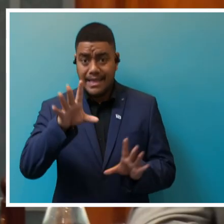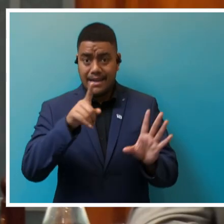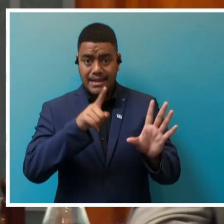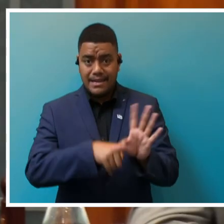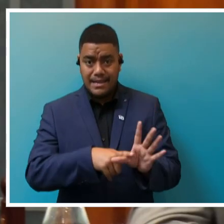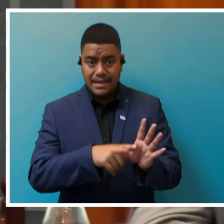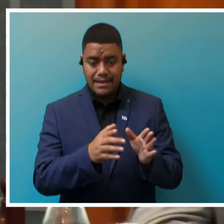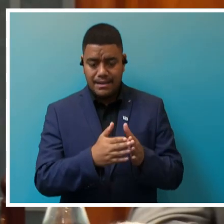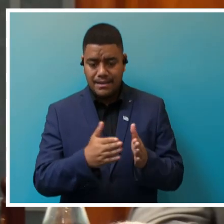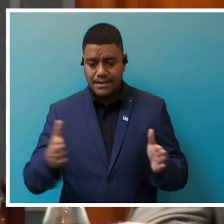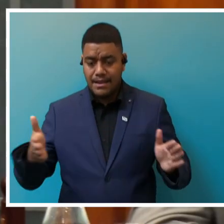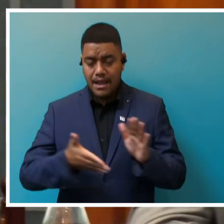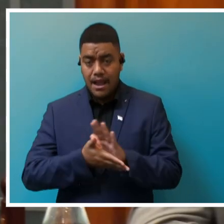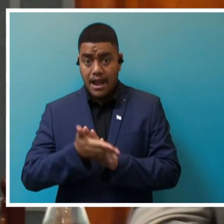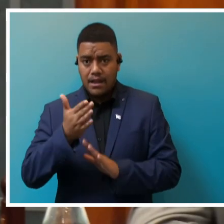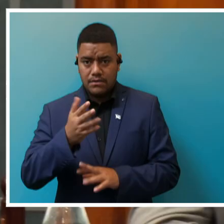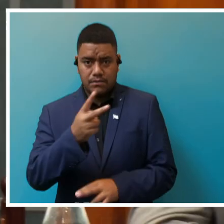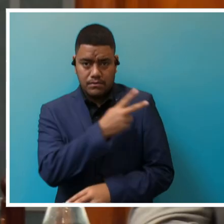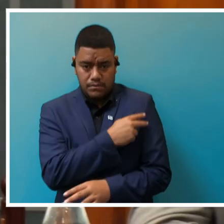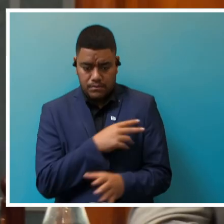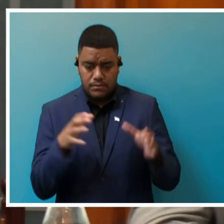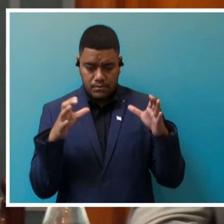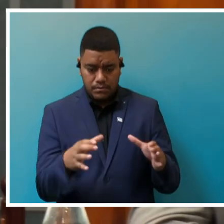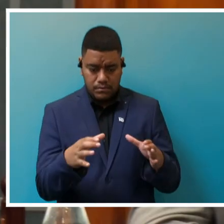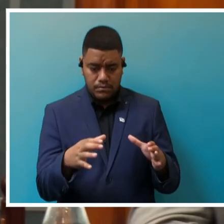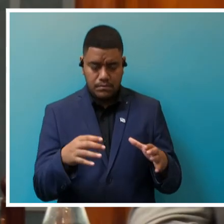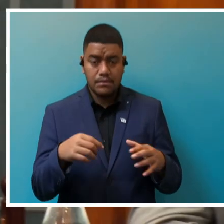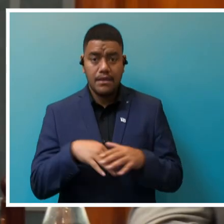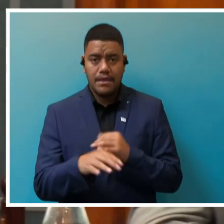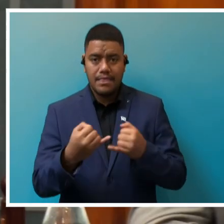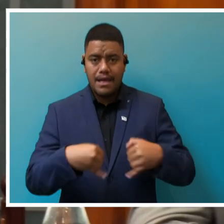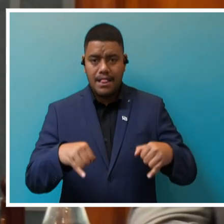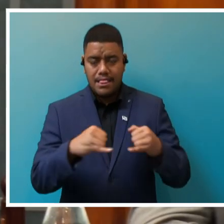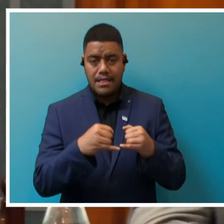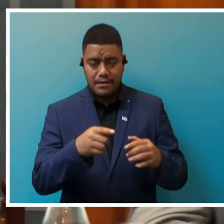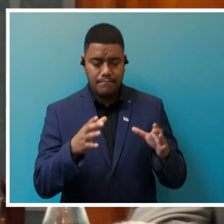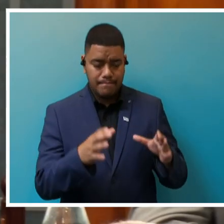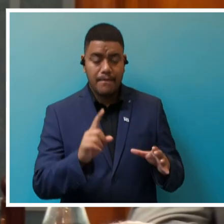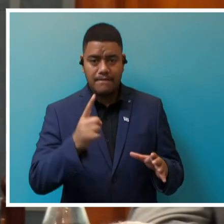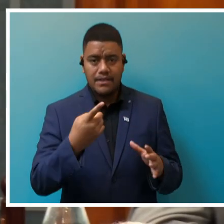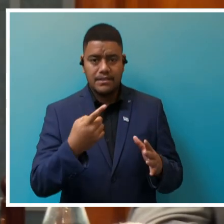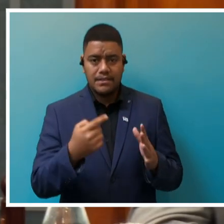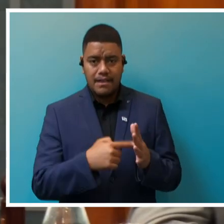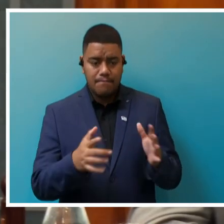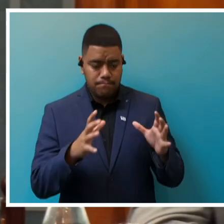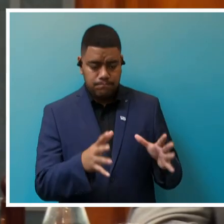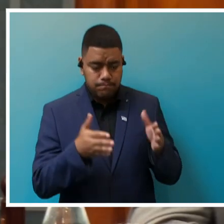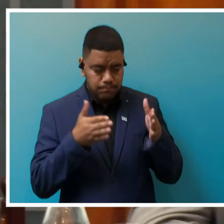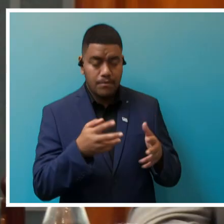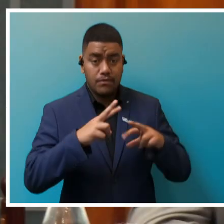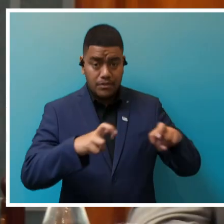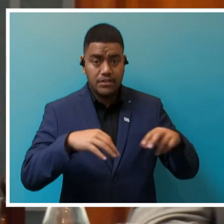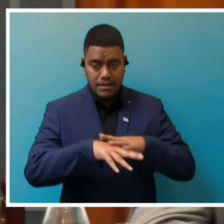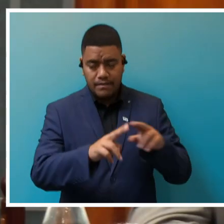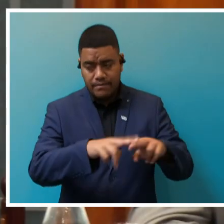high security quarantine on the island of Makongai, thus making the first ever sheep breeding research in Fiji.